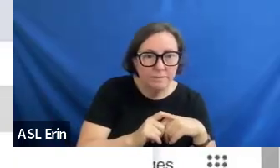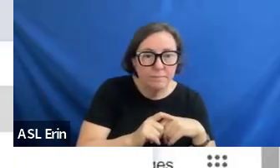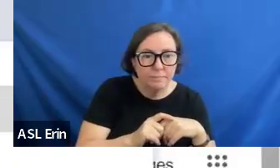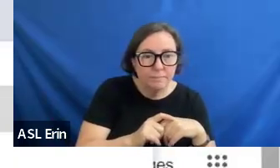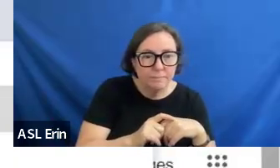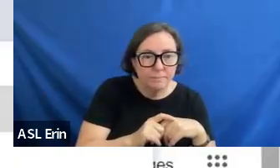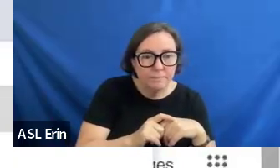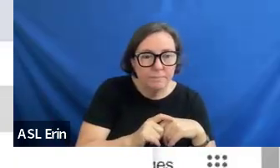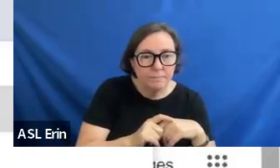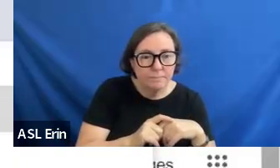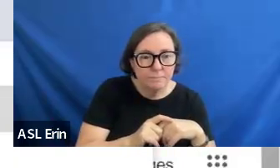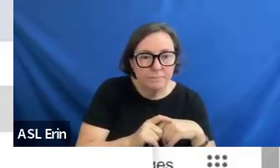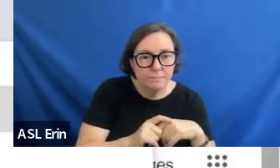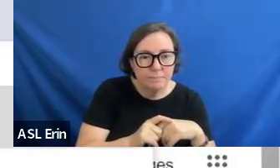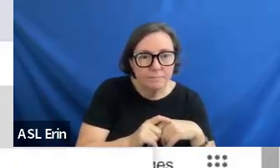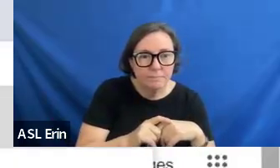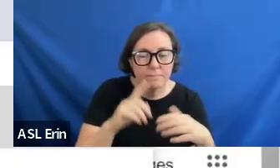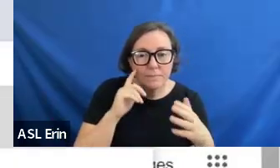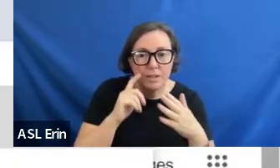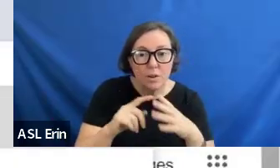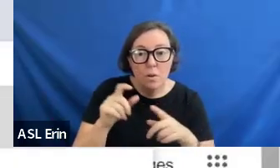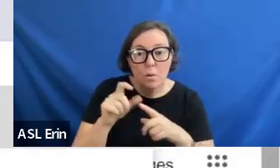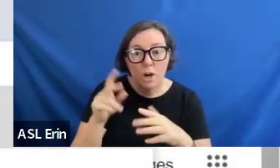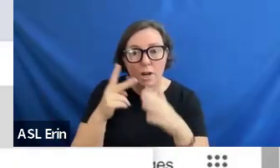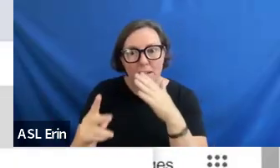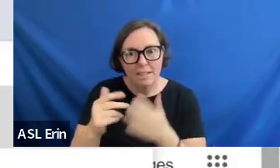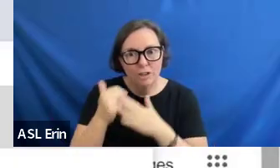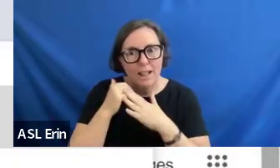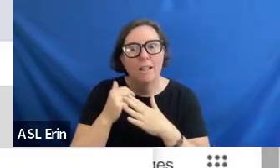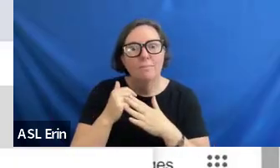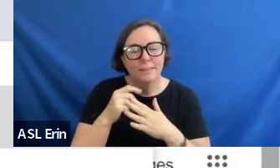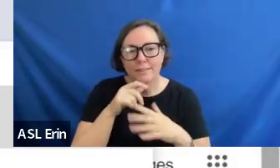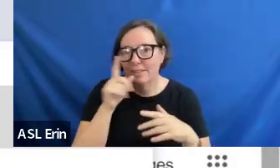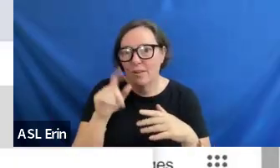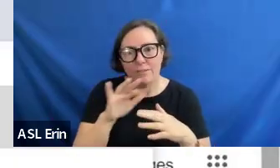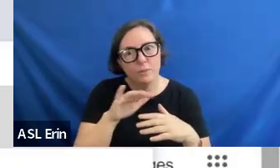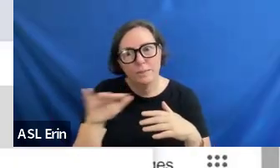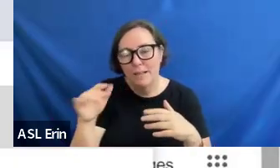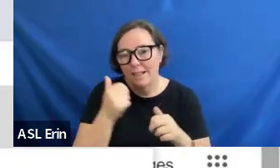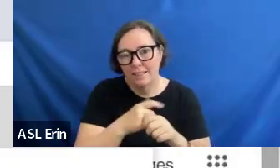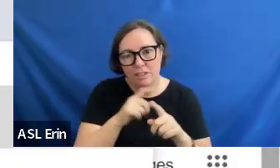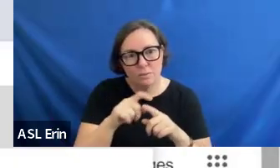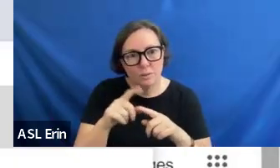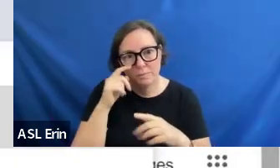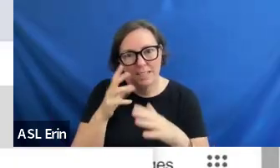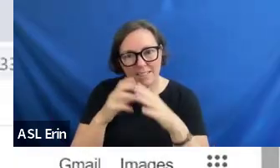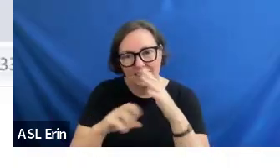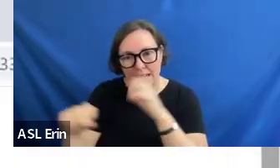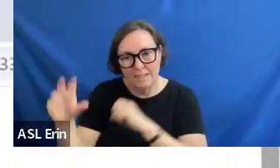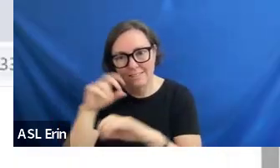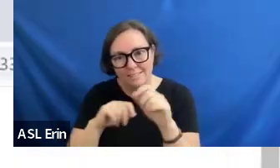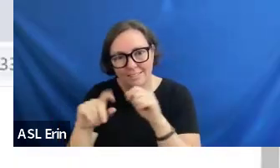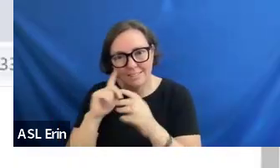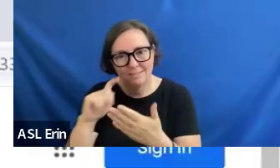Notice how word prediction makes this process easy. Select Enter on the keyboard to start the